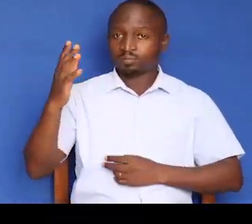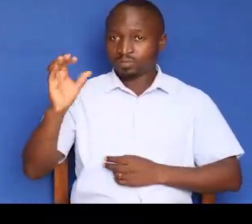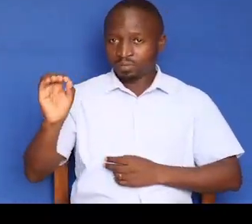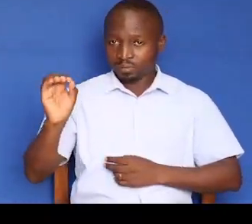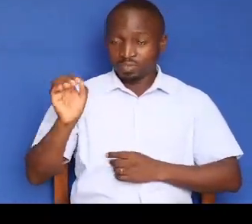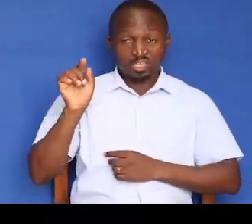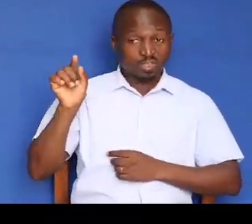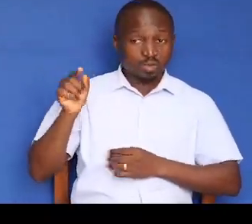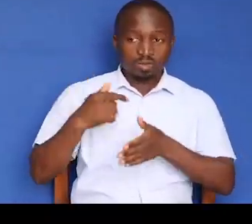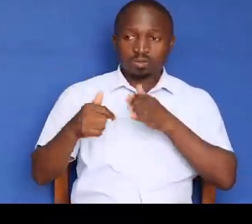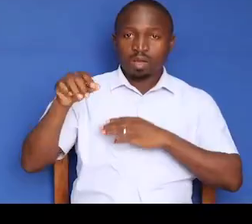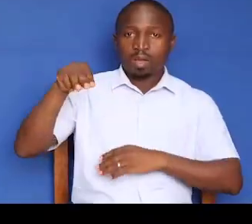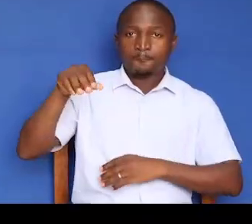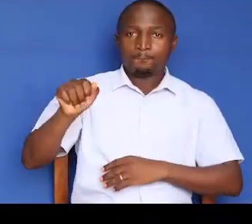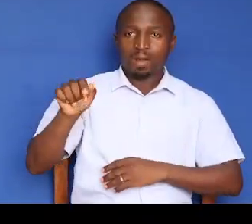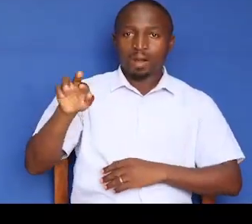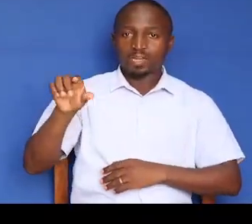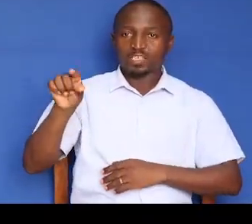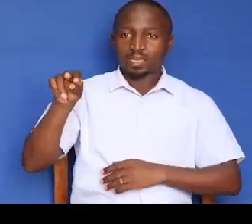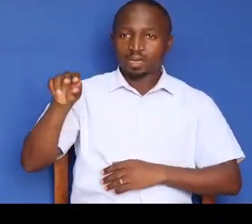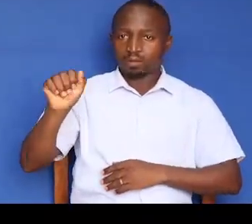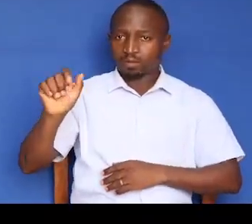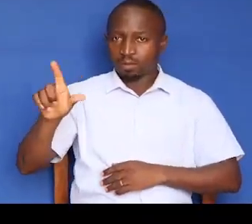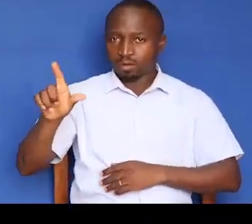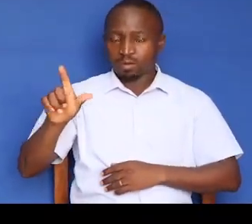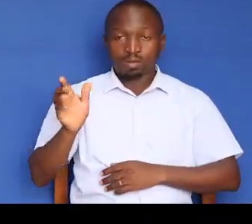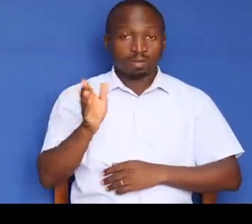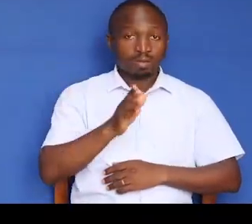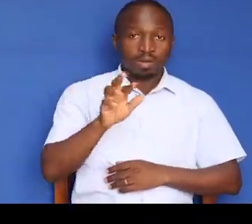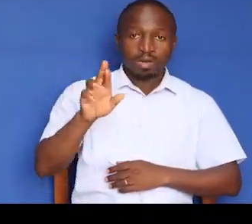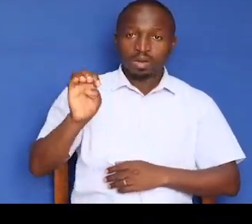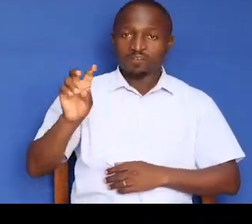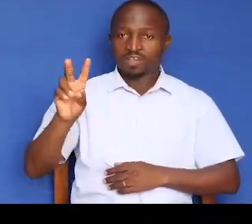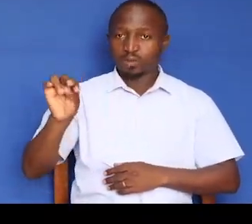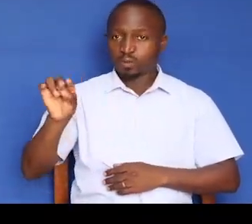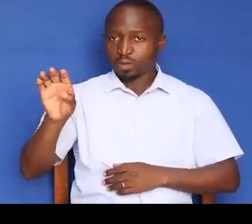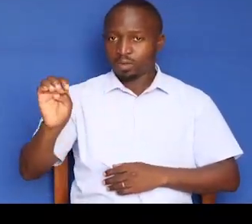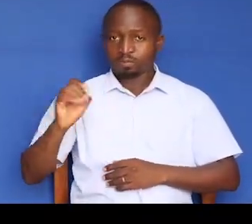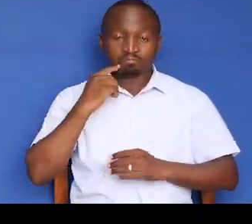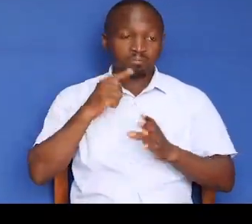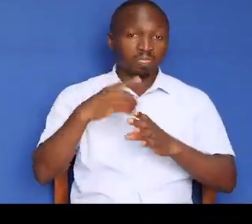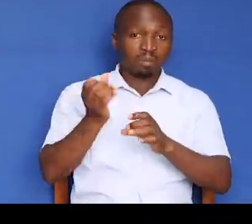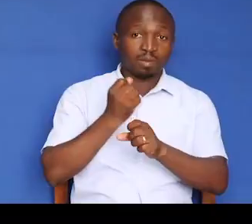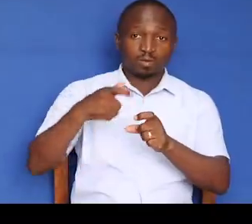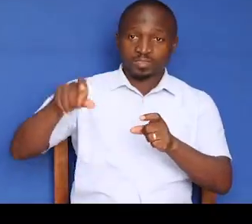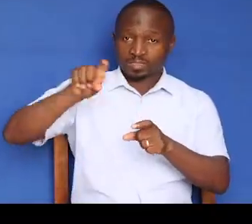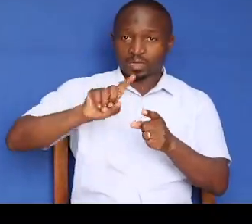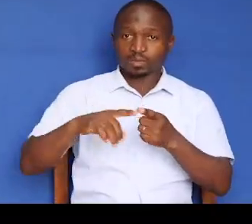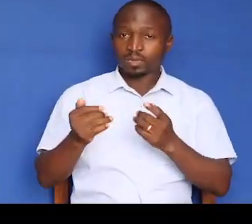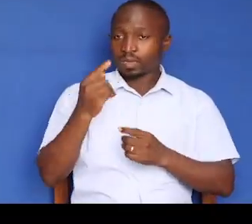50 marginal revenue. So at one output level, see our solution. At